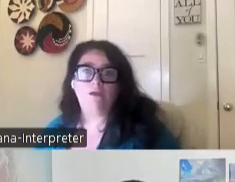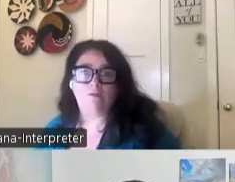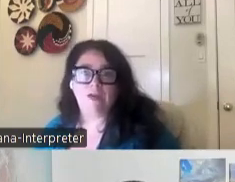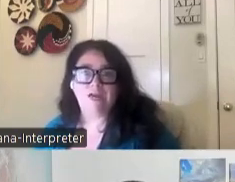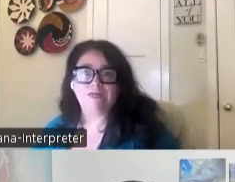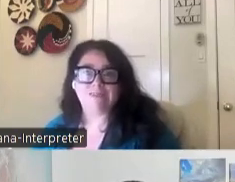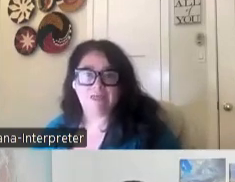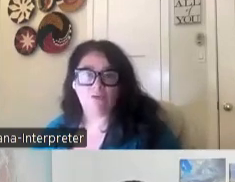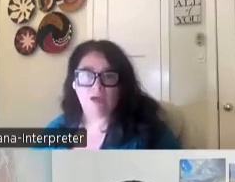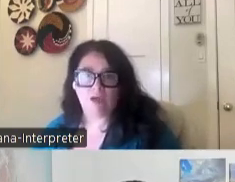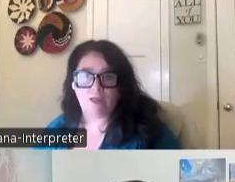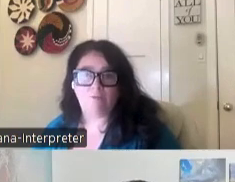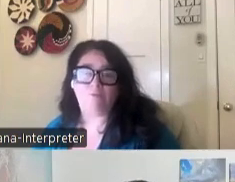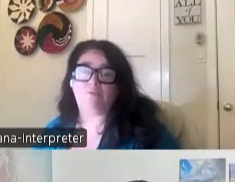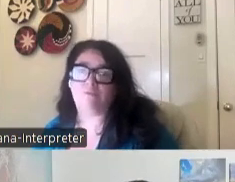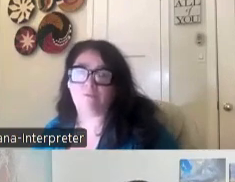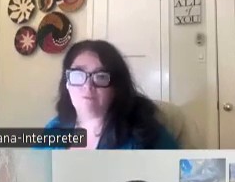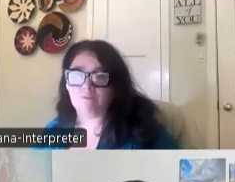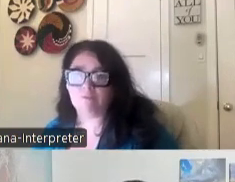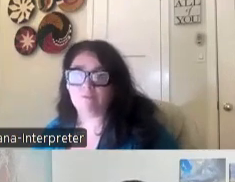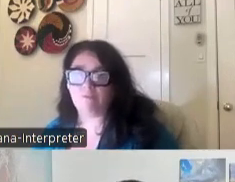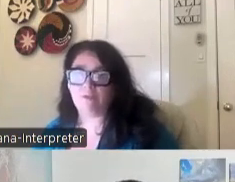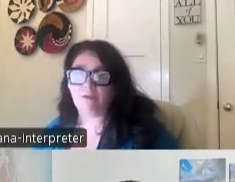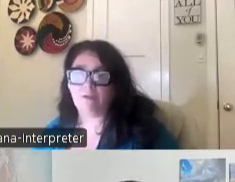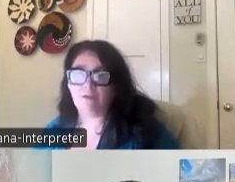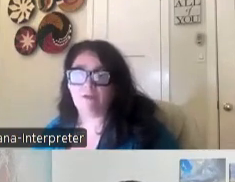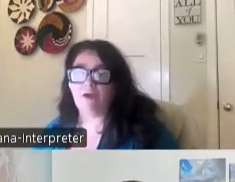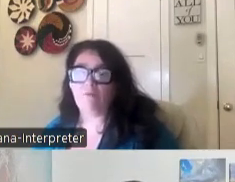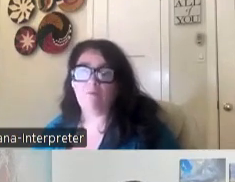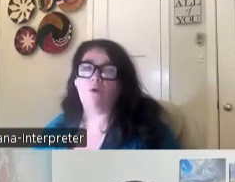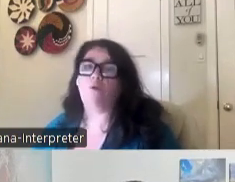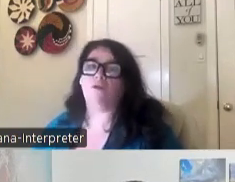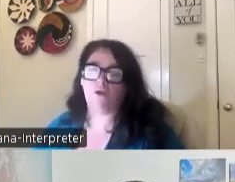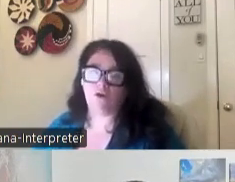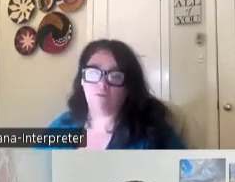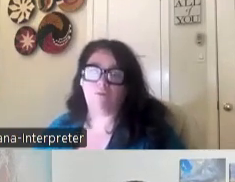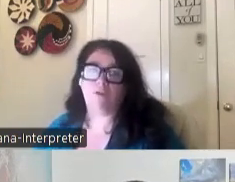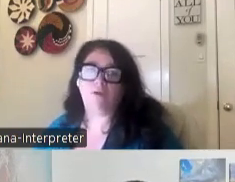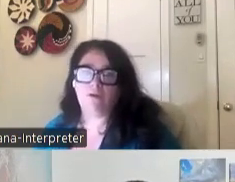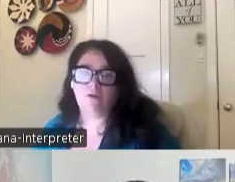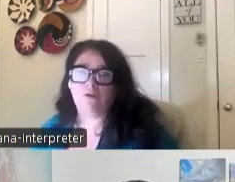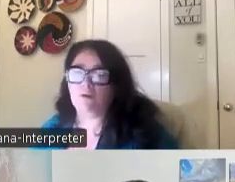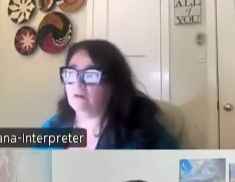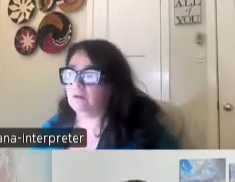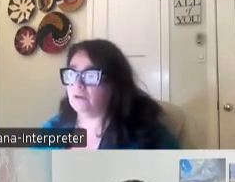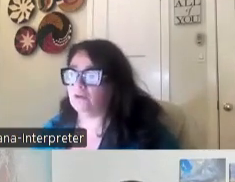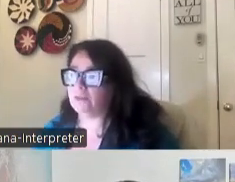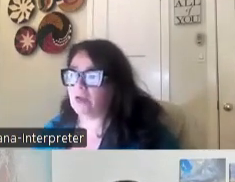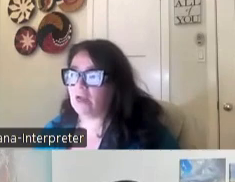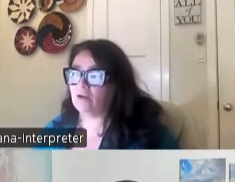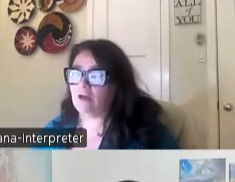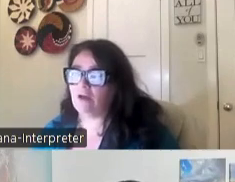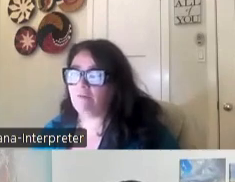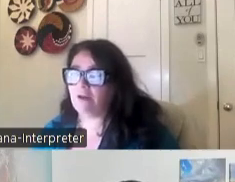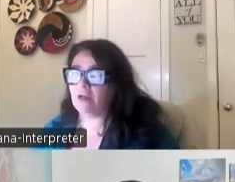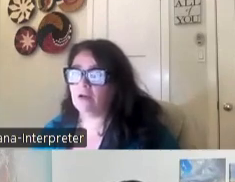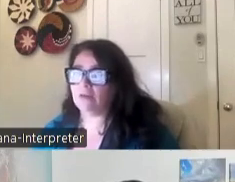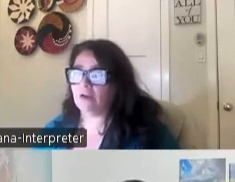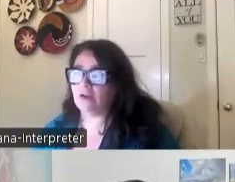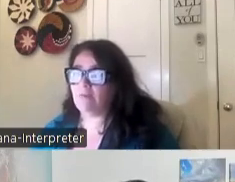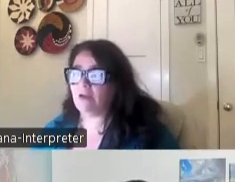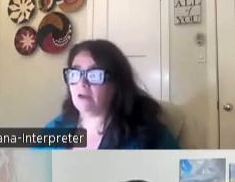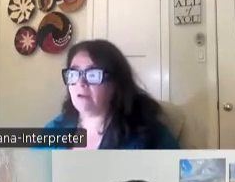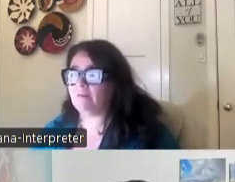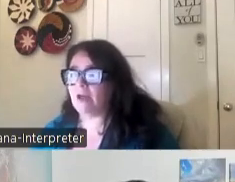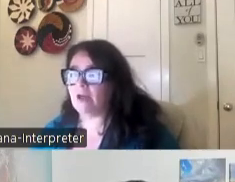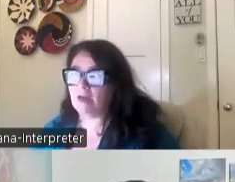when it's not, which in this analogy means stronger and faster evaporation. So in other words, in a warming climate, the atmosphere becomes